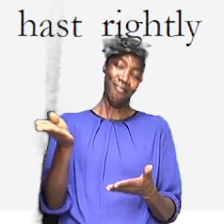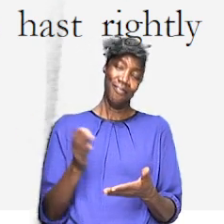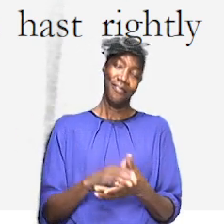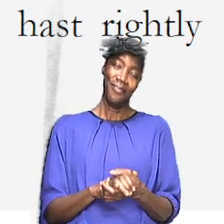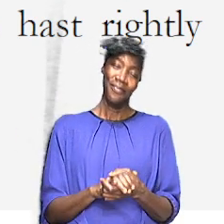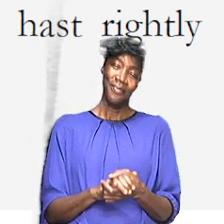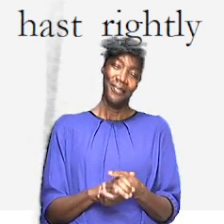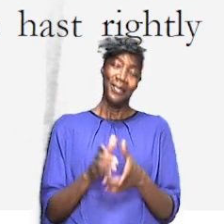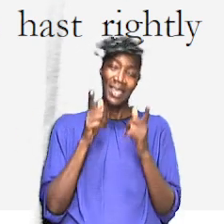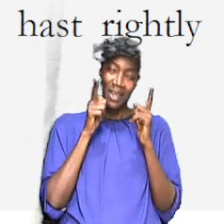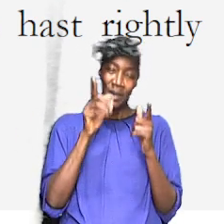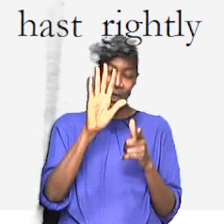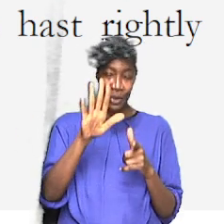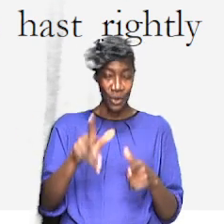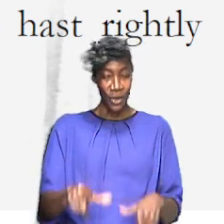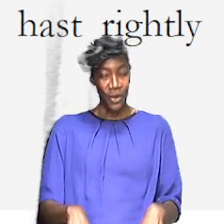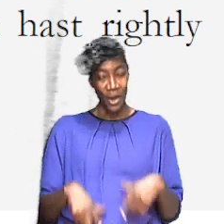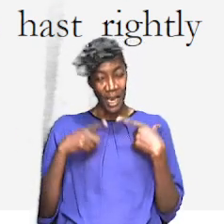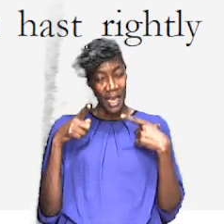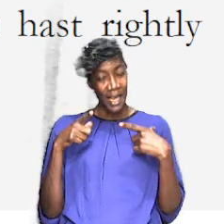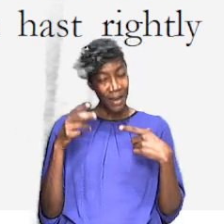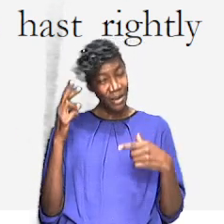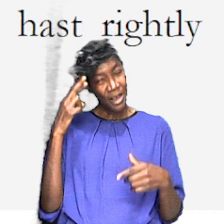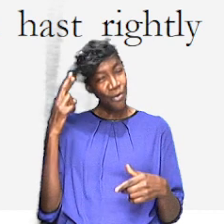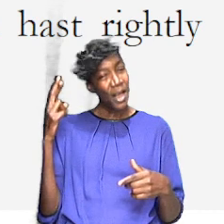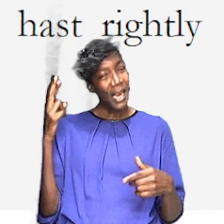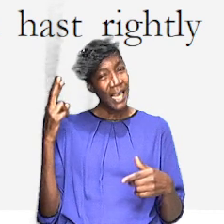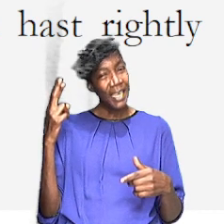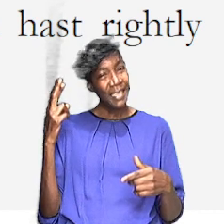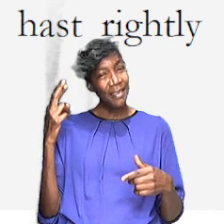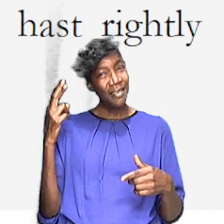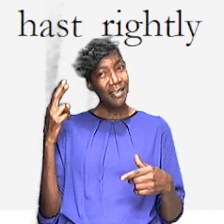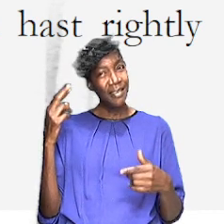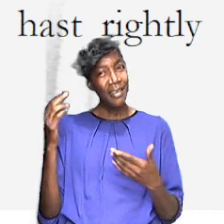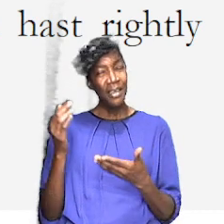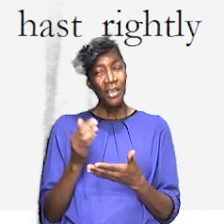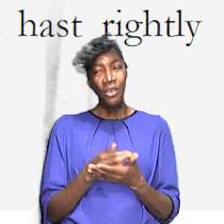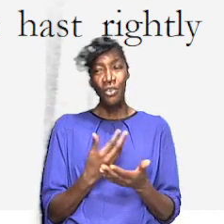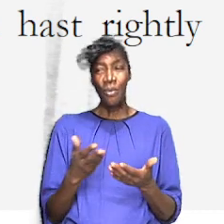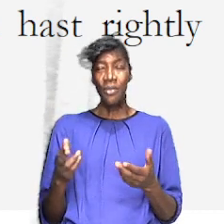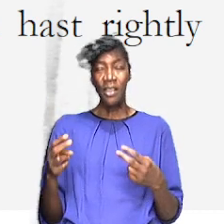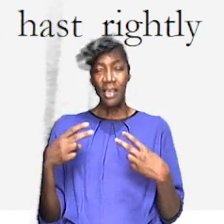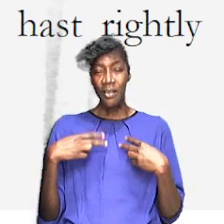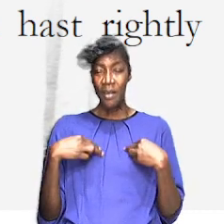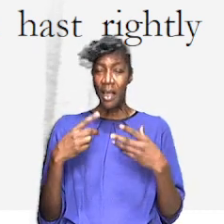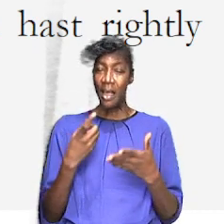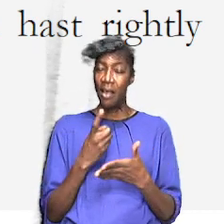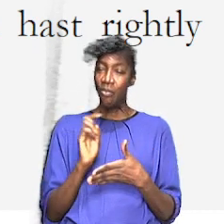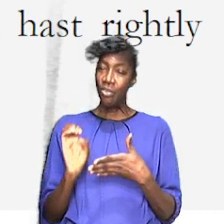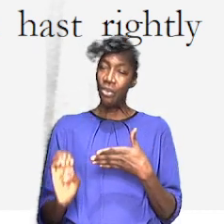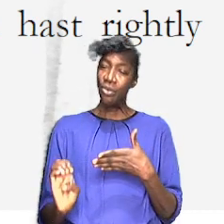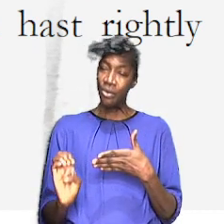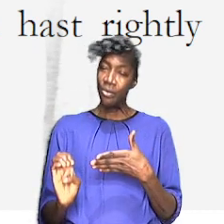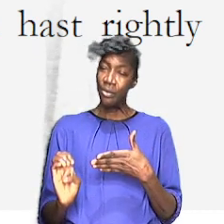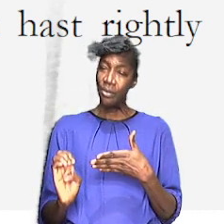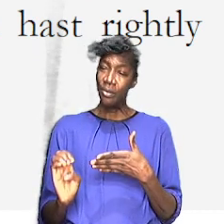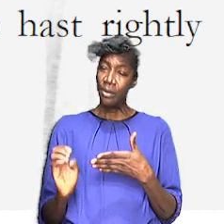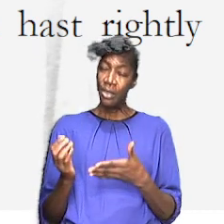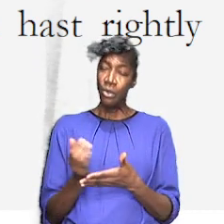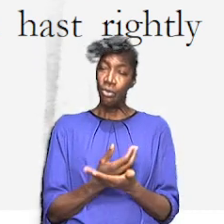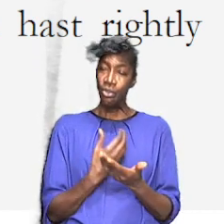Brethren, when we look into our lives and we realize some things that we have done, some of